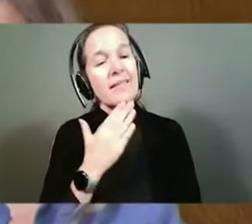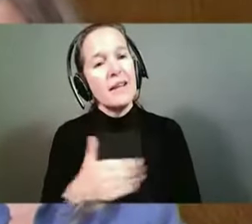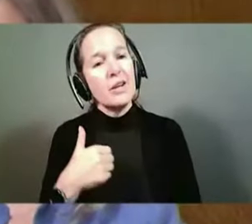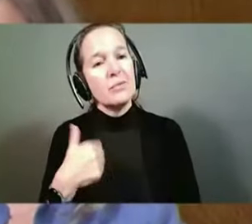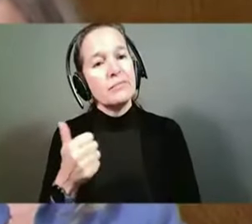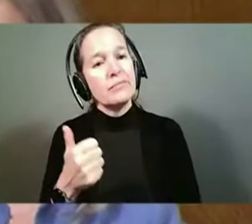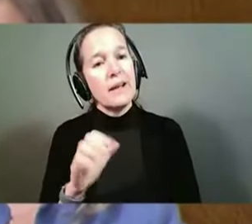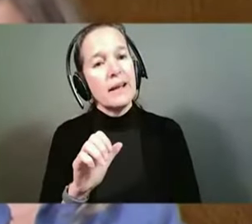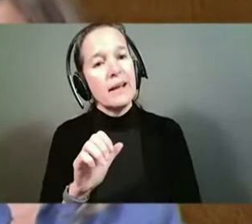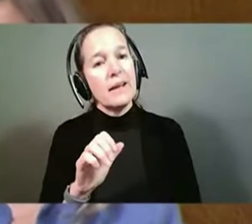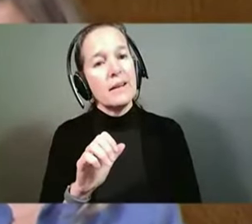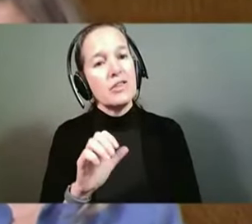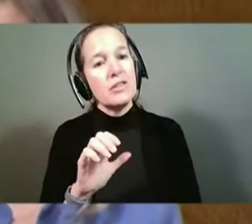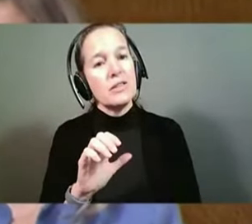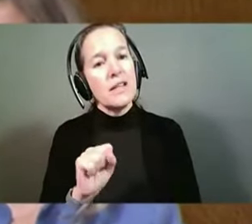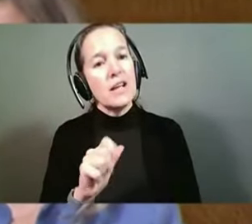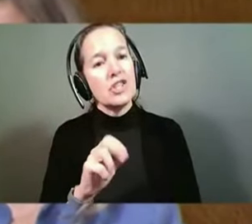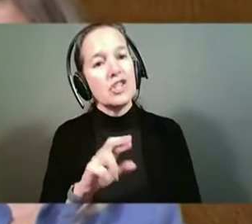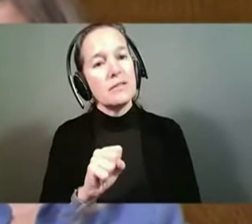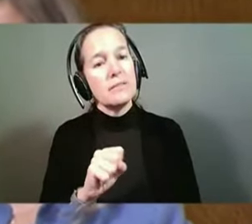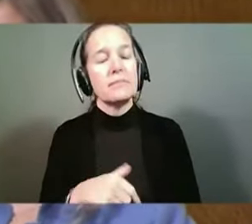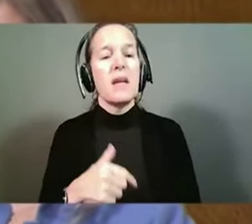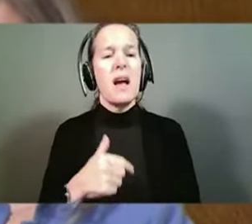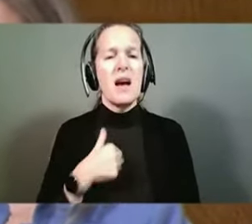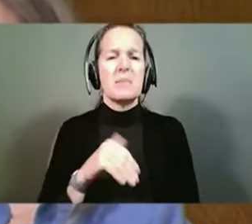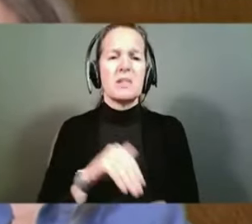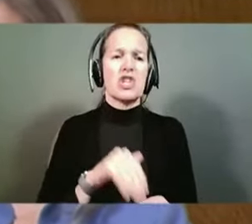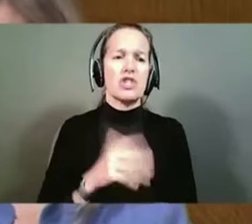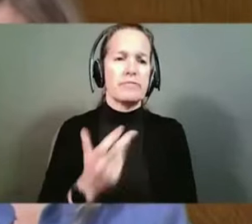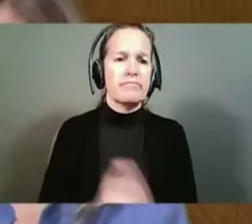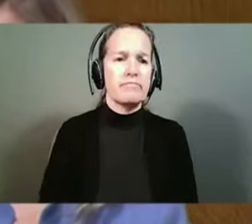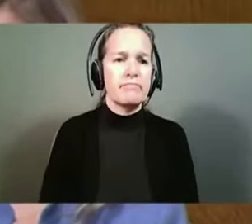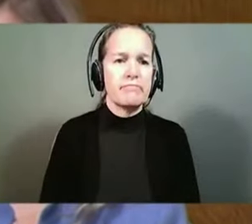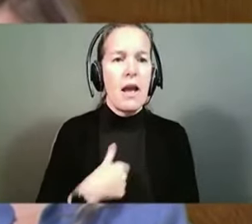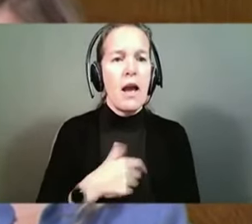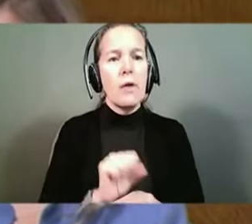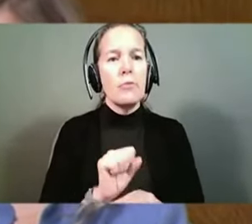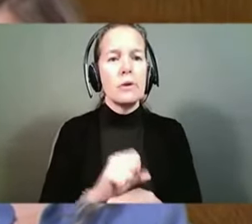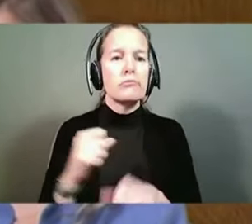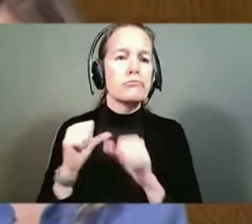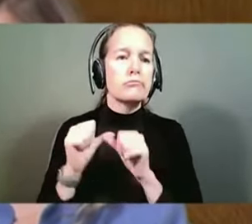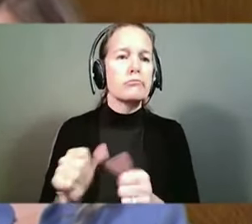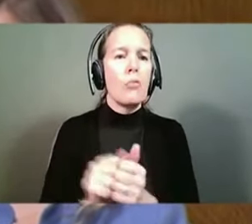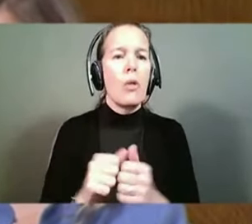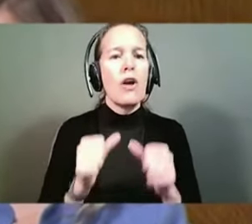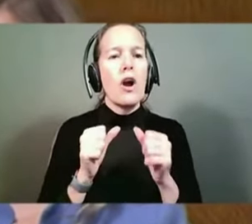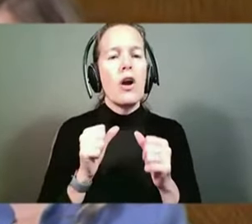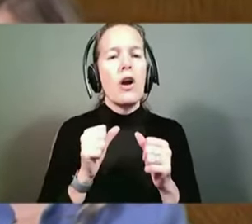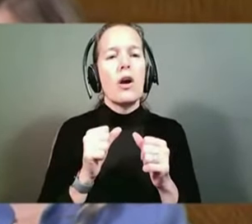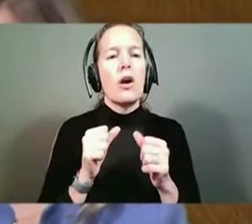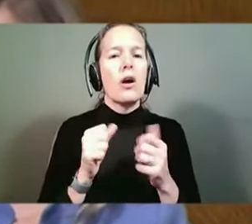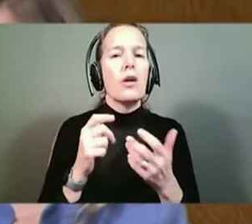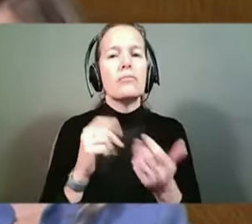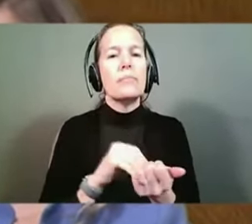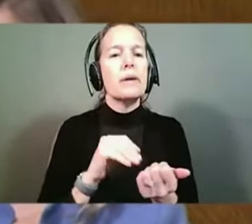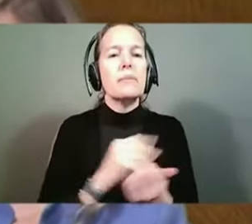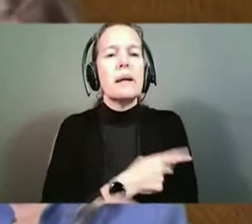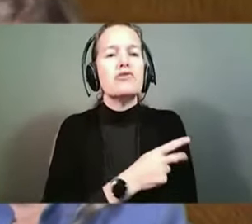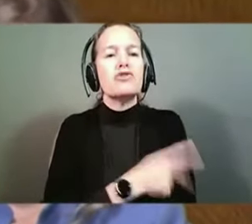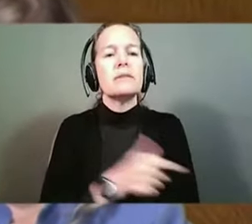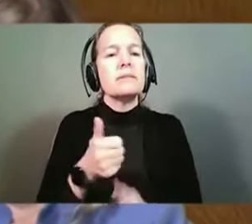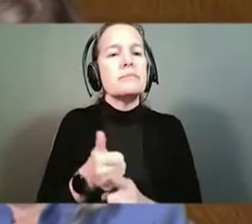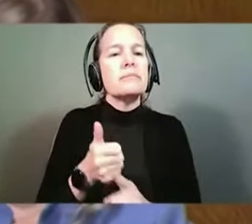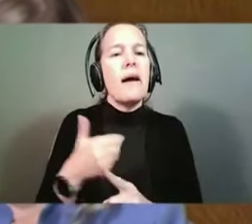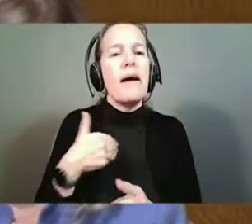a doctor. And I worked for a long time with people who had chronic fatigue syndrome. are other things which are just difficult to put your finger